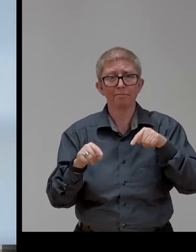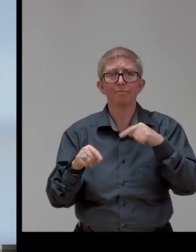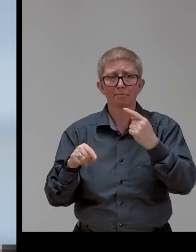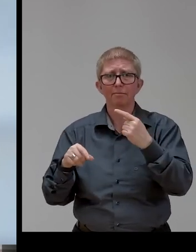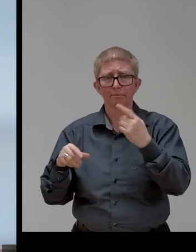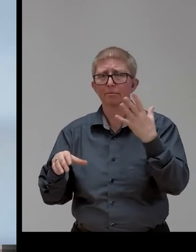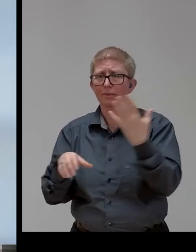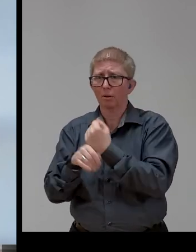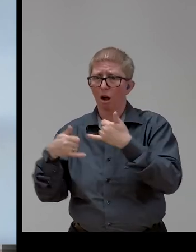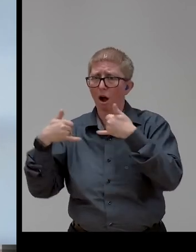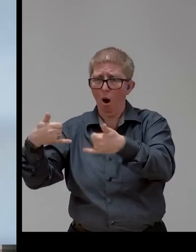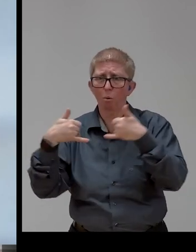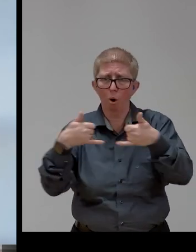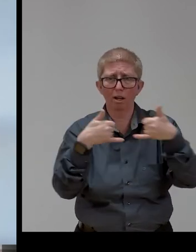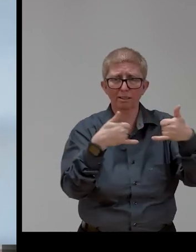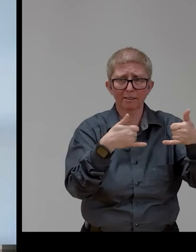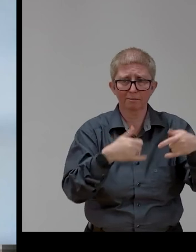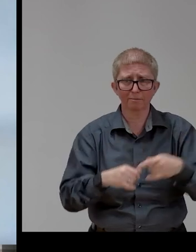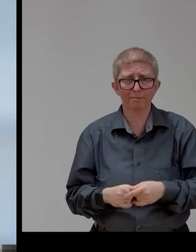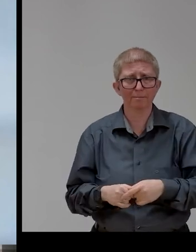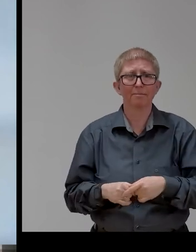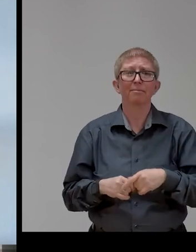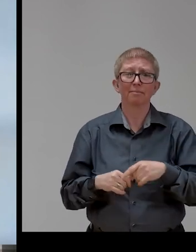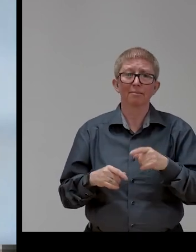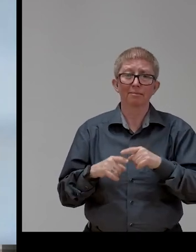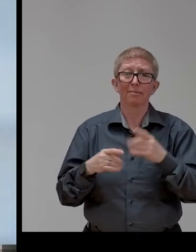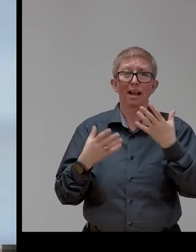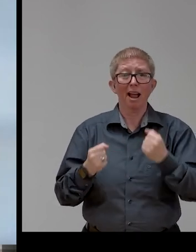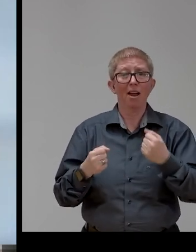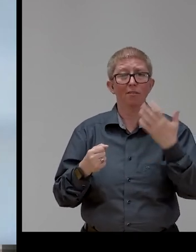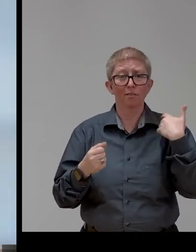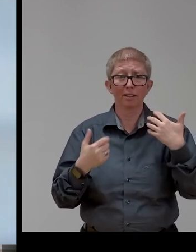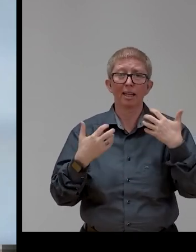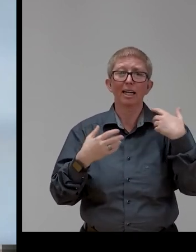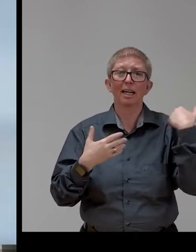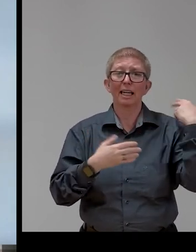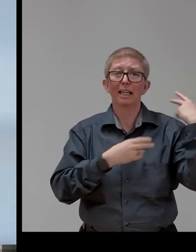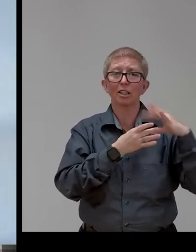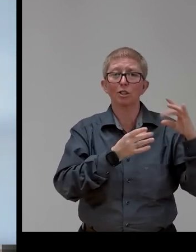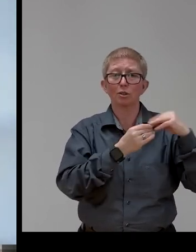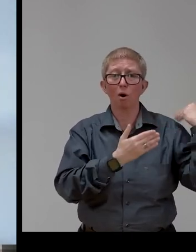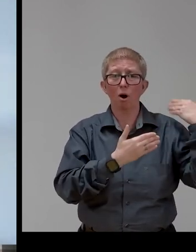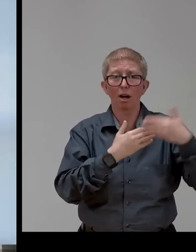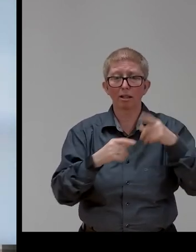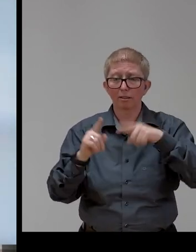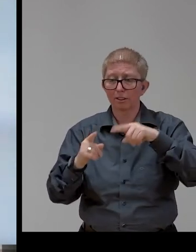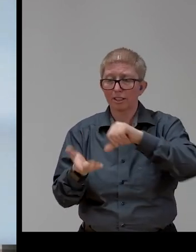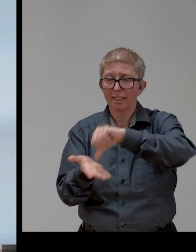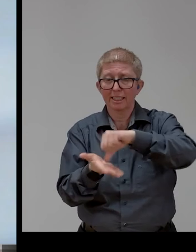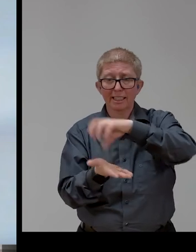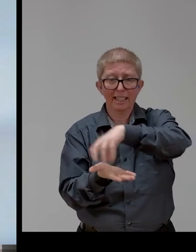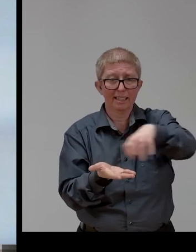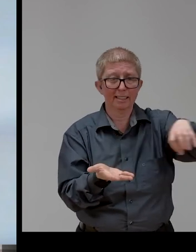strongly promoted the League of Historical and Accessible Cities, which is another project born within the Disability